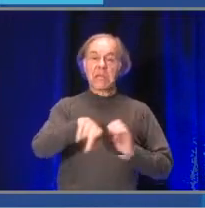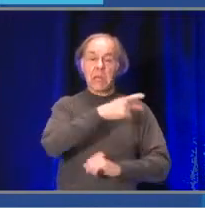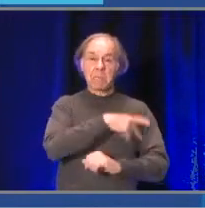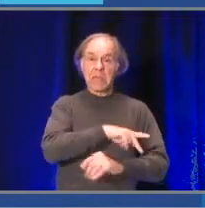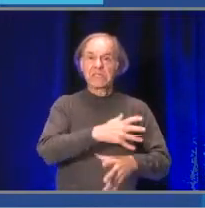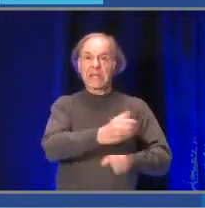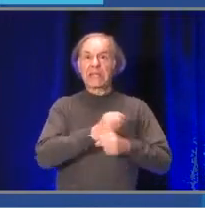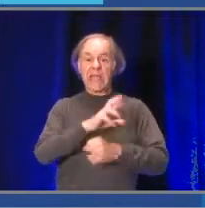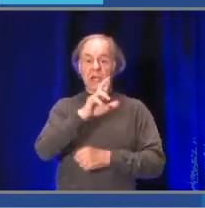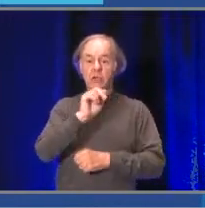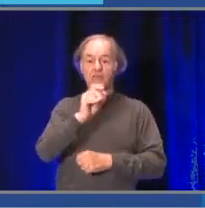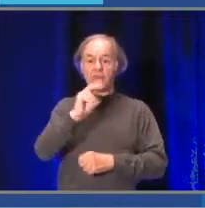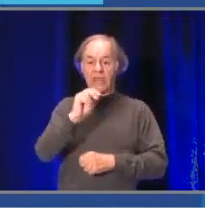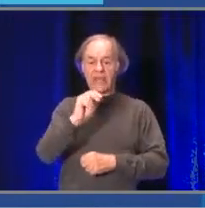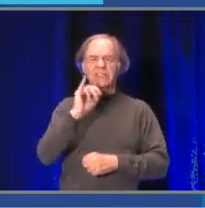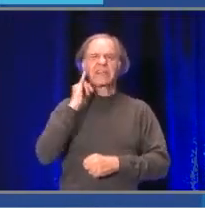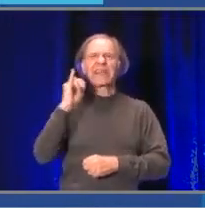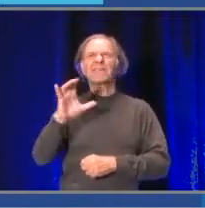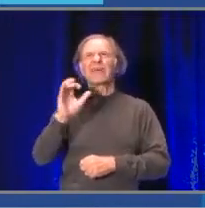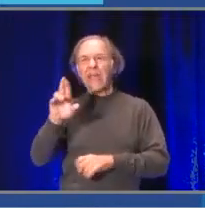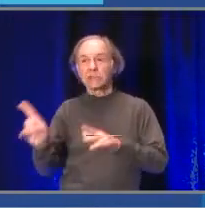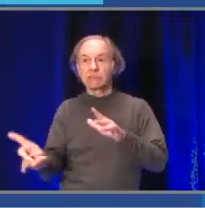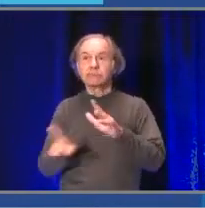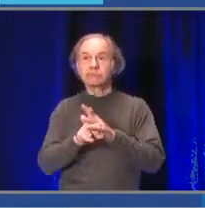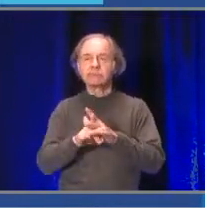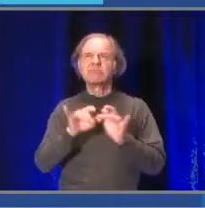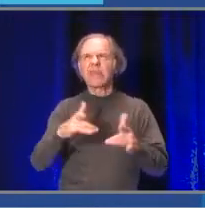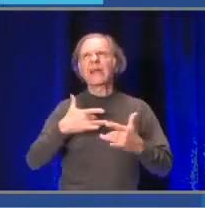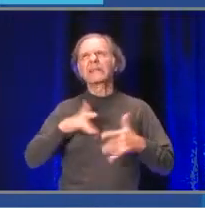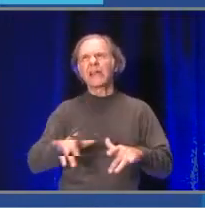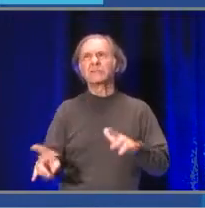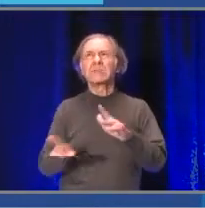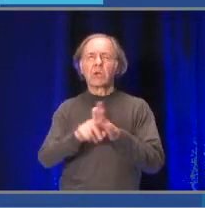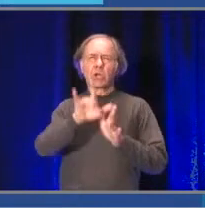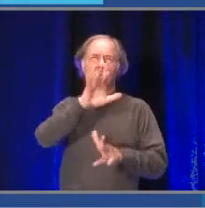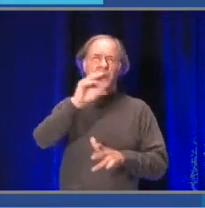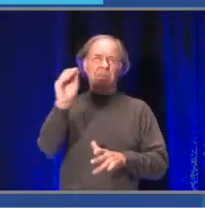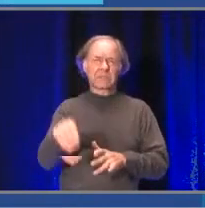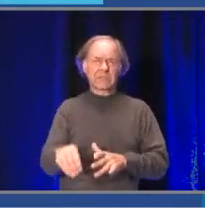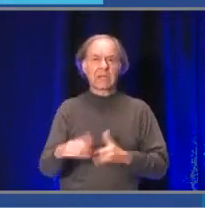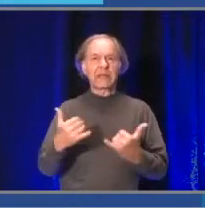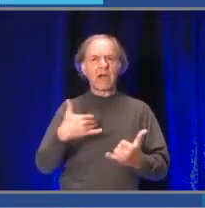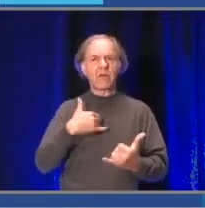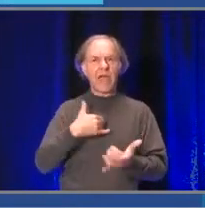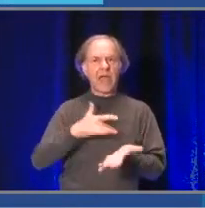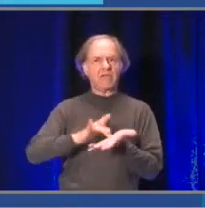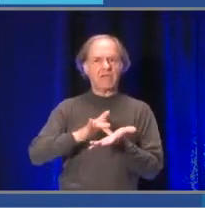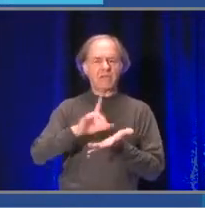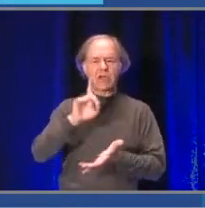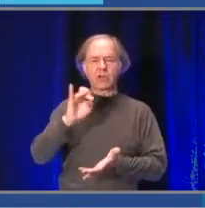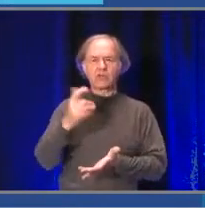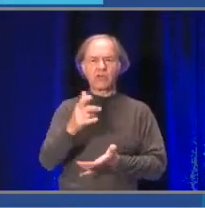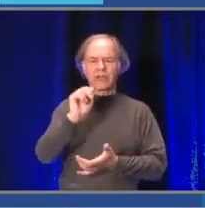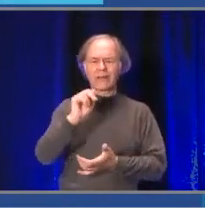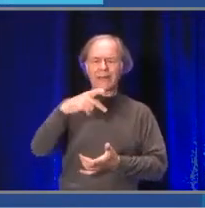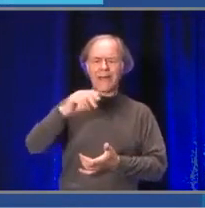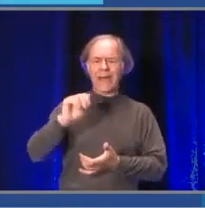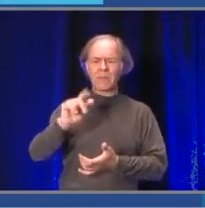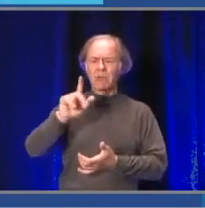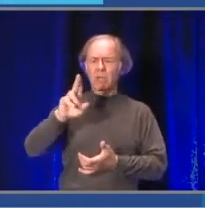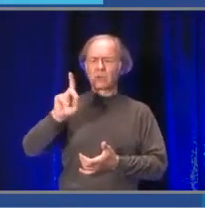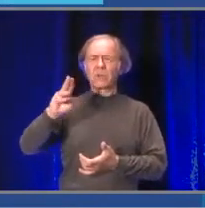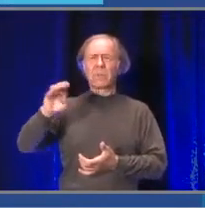right after a recurrence, which is about 20 to 25% of patients, we now have drugs like apalutamide, which is a mouthful, but